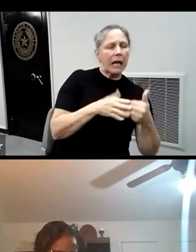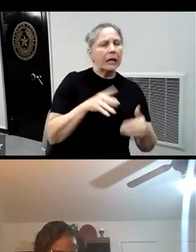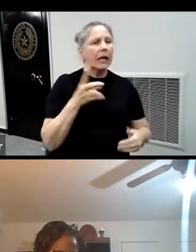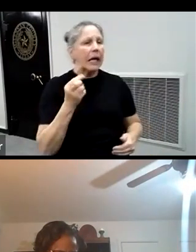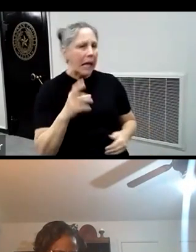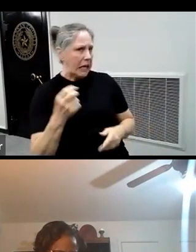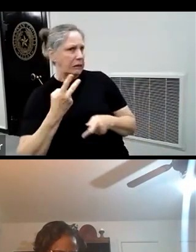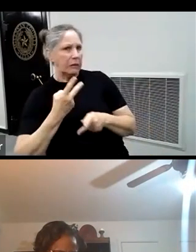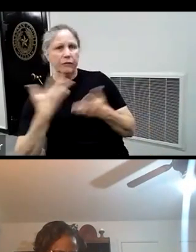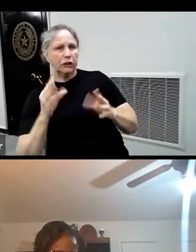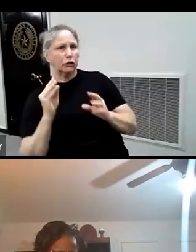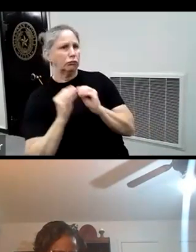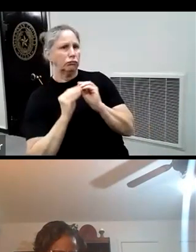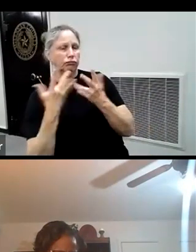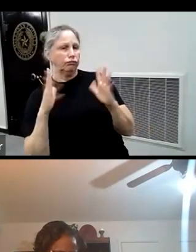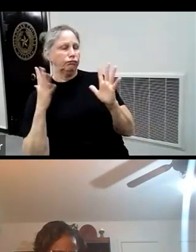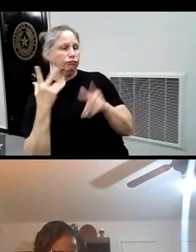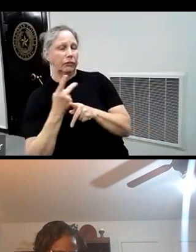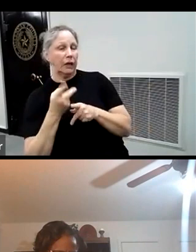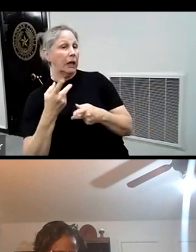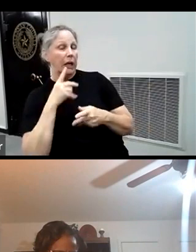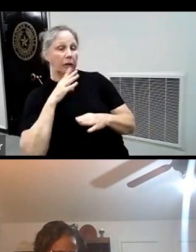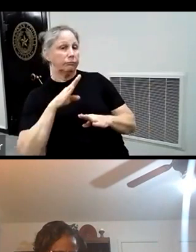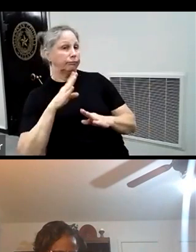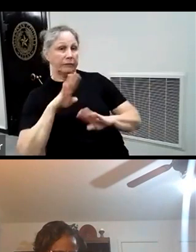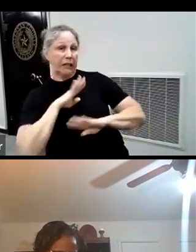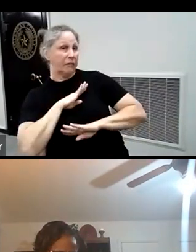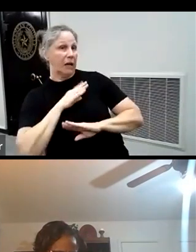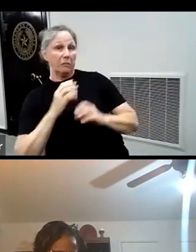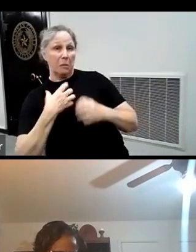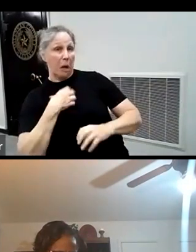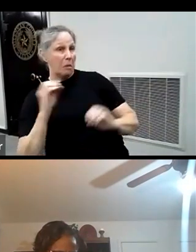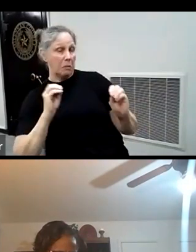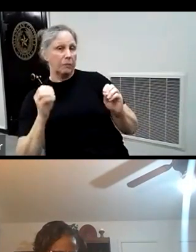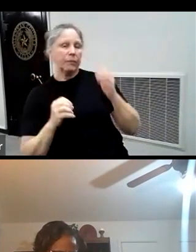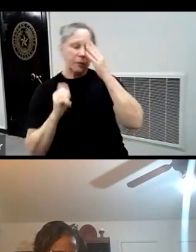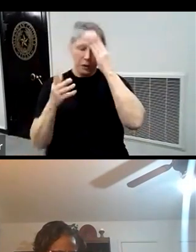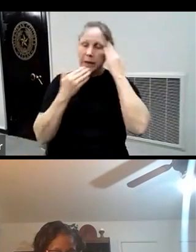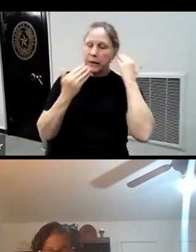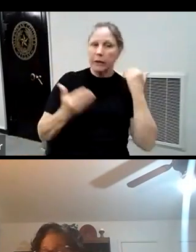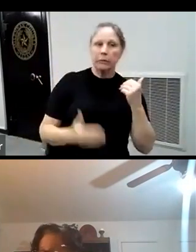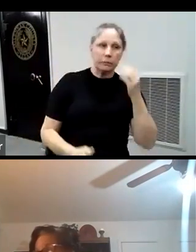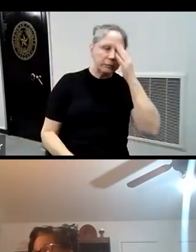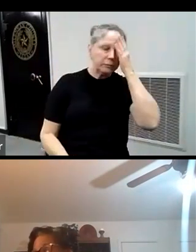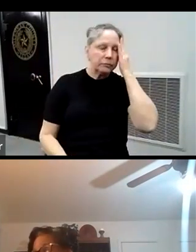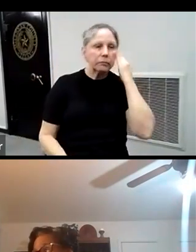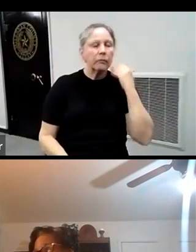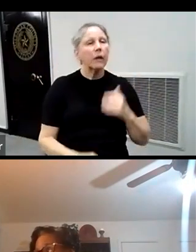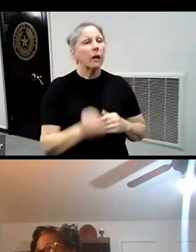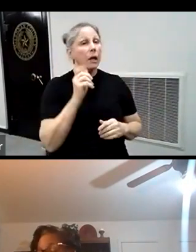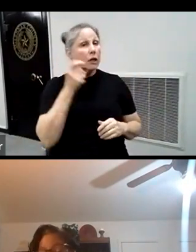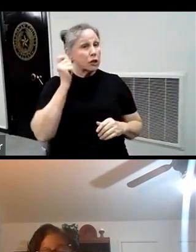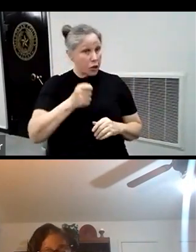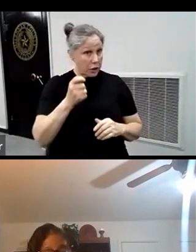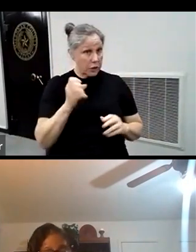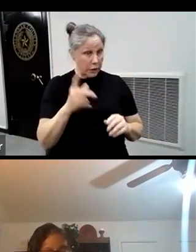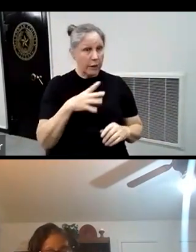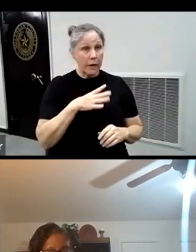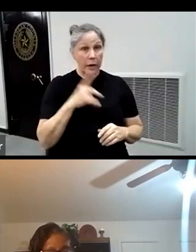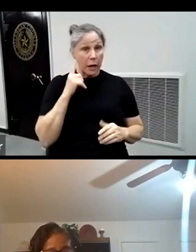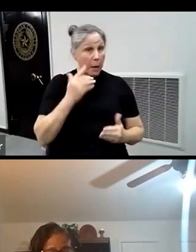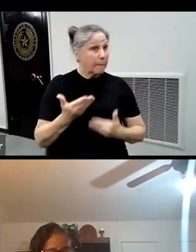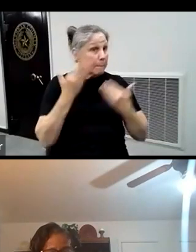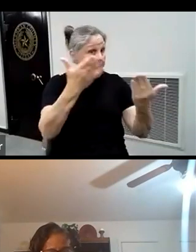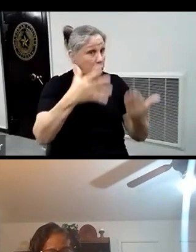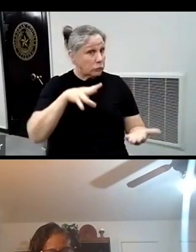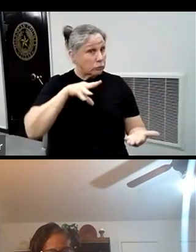taken care of, and he hasn't had any further complaints. Good, thank you. Okay, hearing that, is there a motion